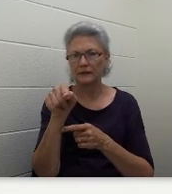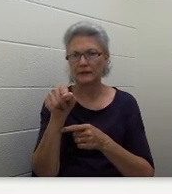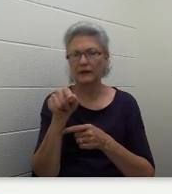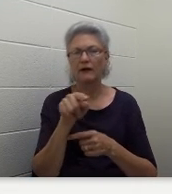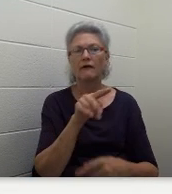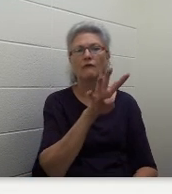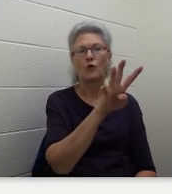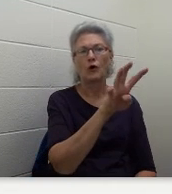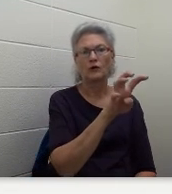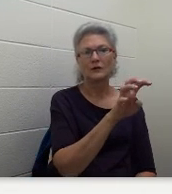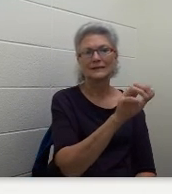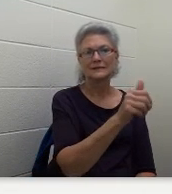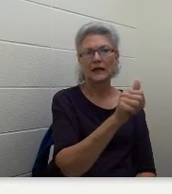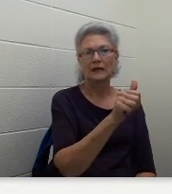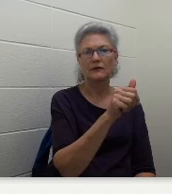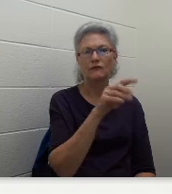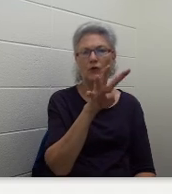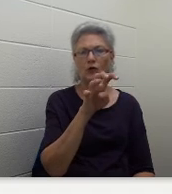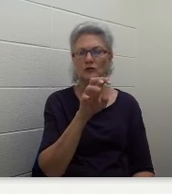410,